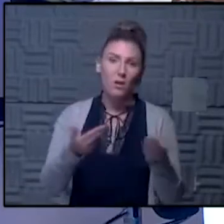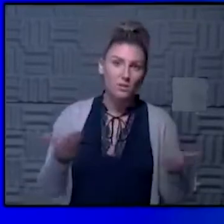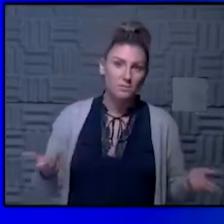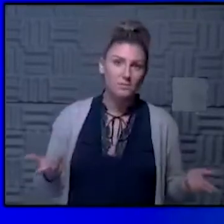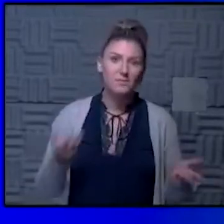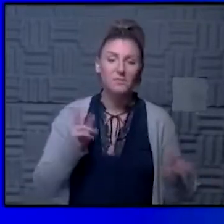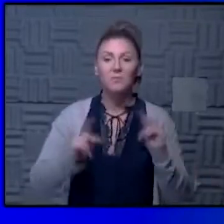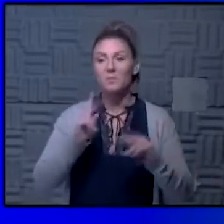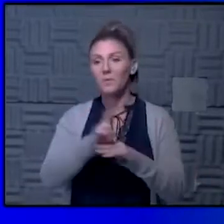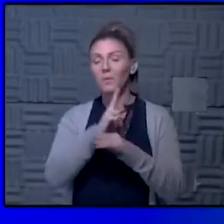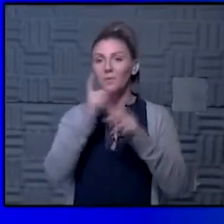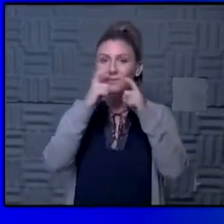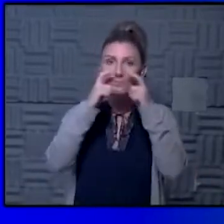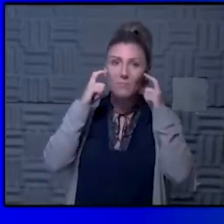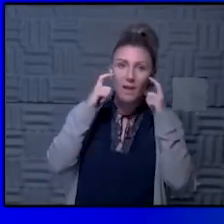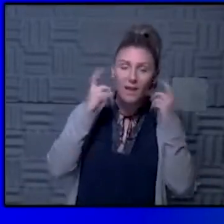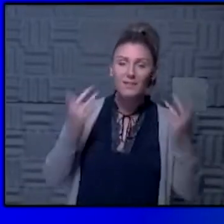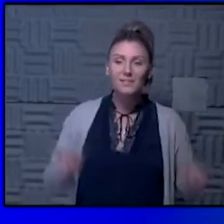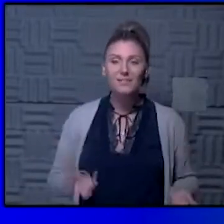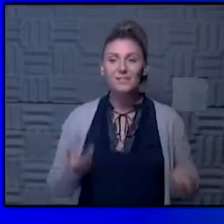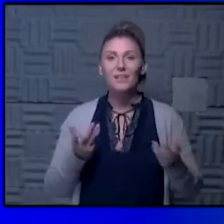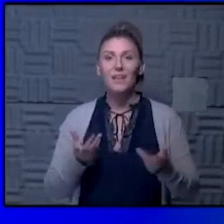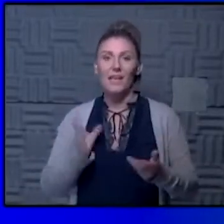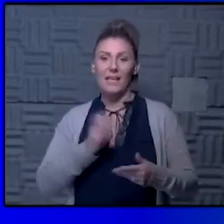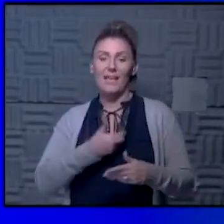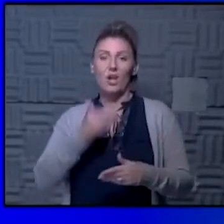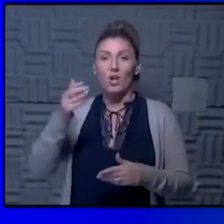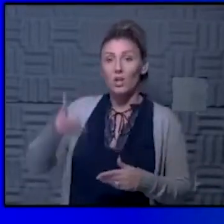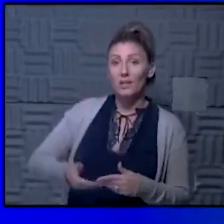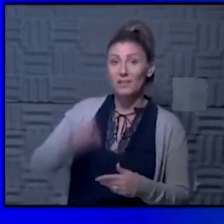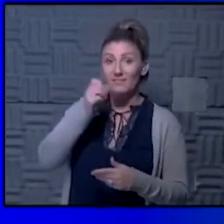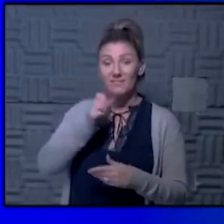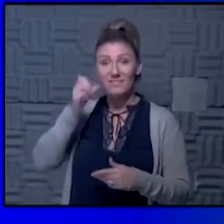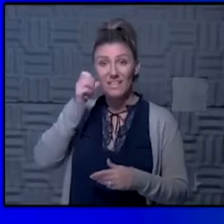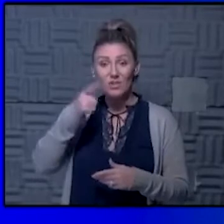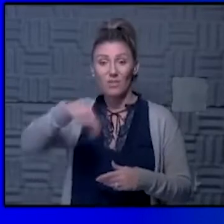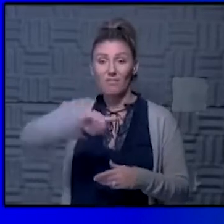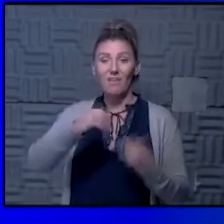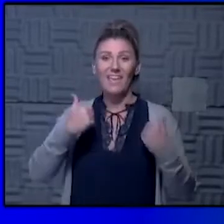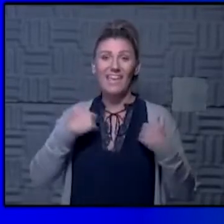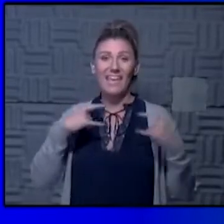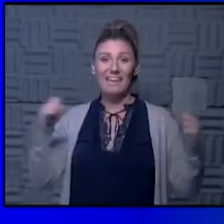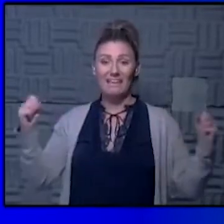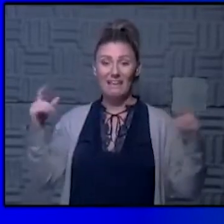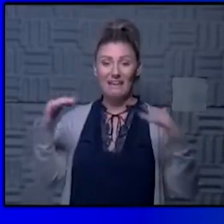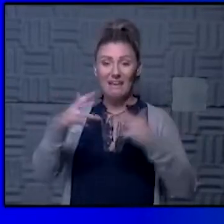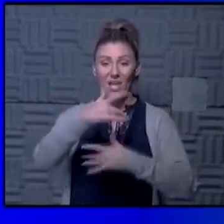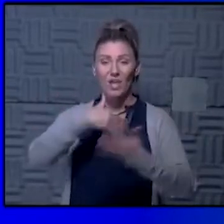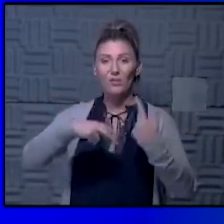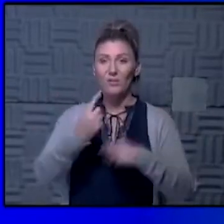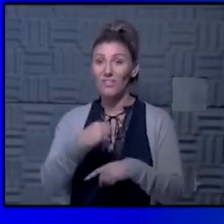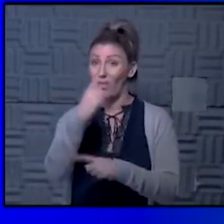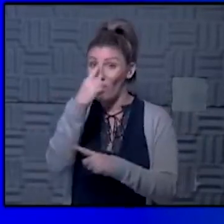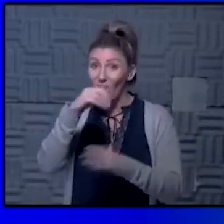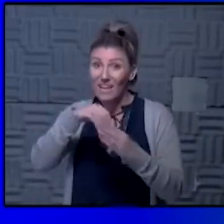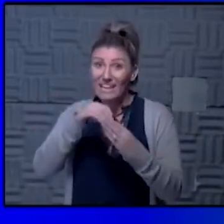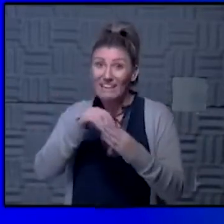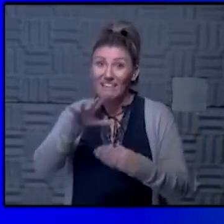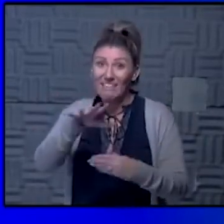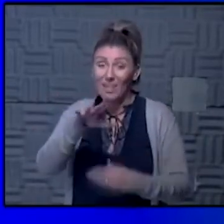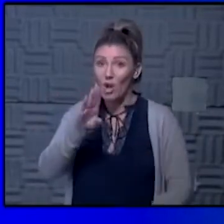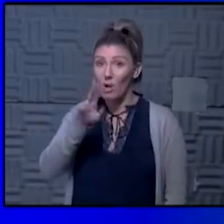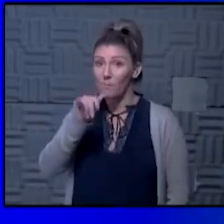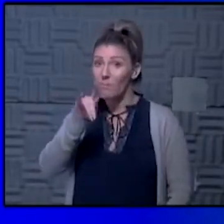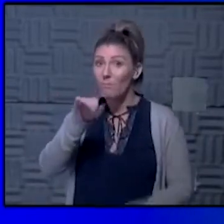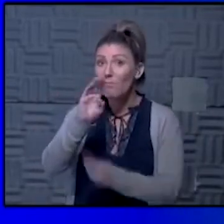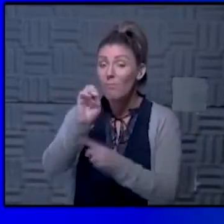people probably wearing masks. We know our guests yesterday, they had a get-together with people who they thought were in their bubble, and they got it. The